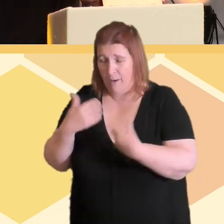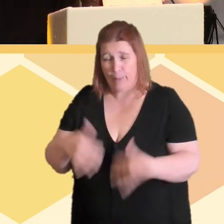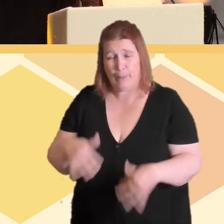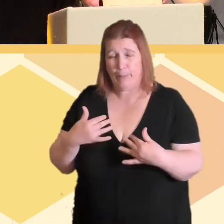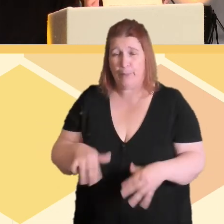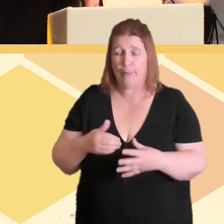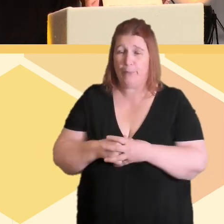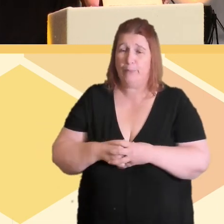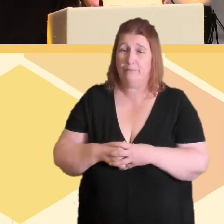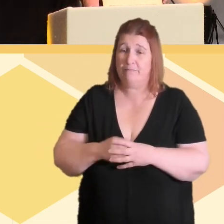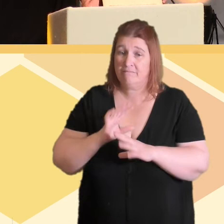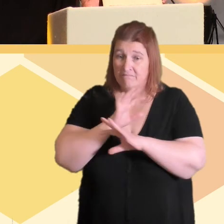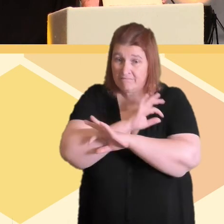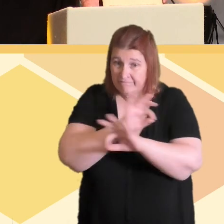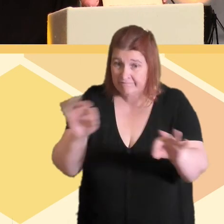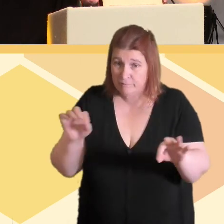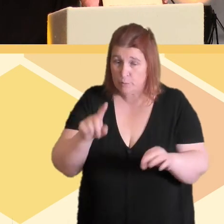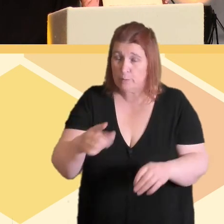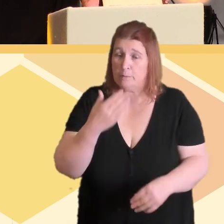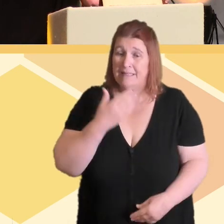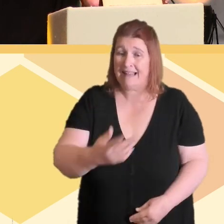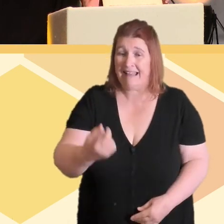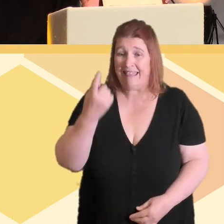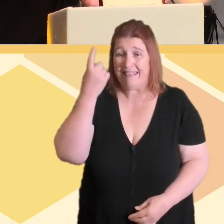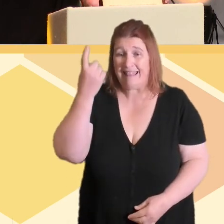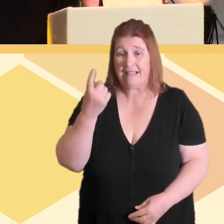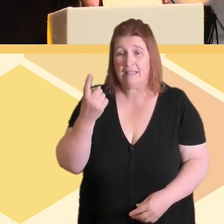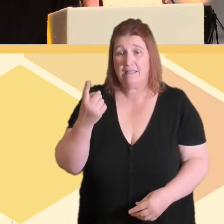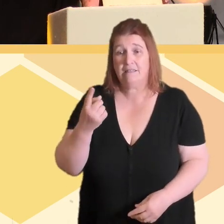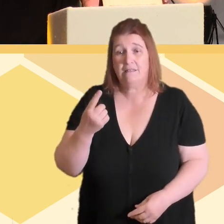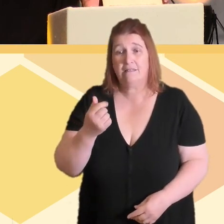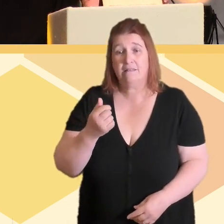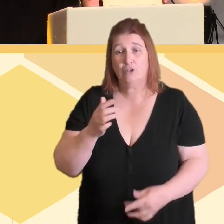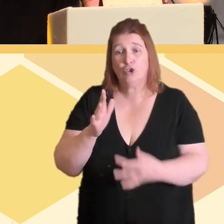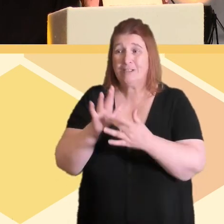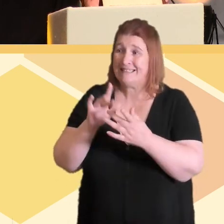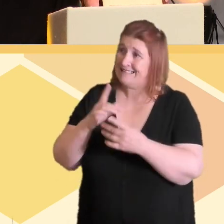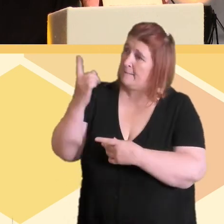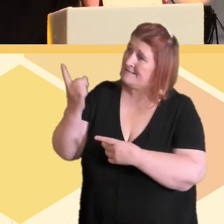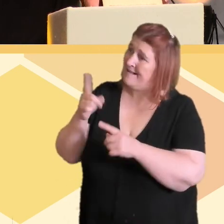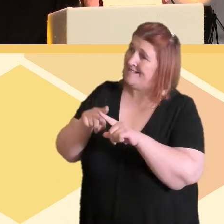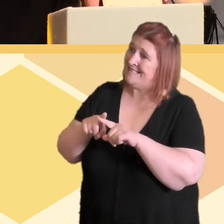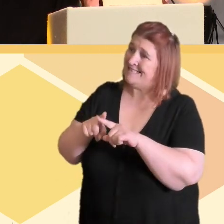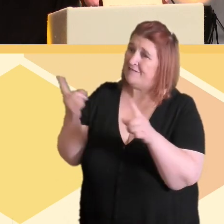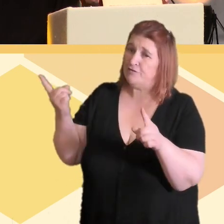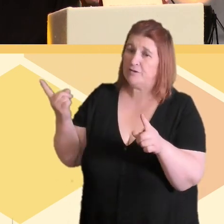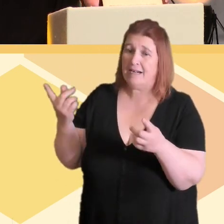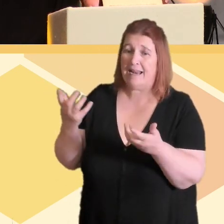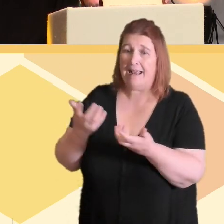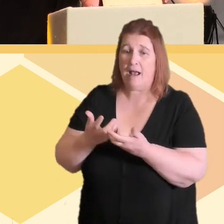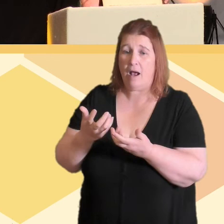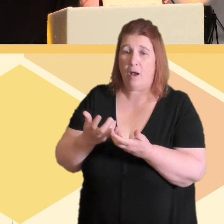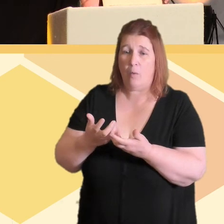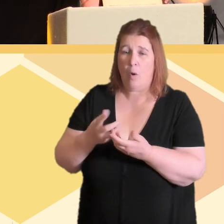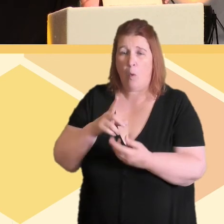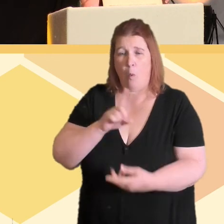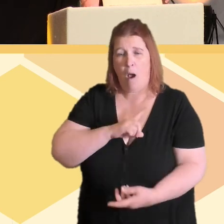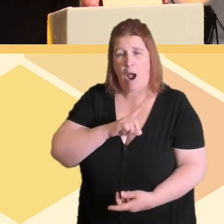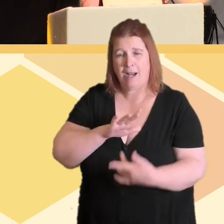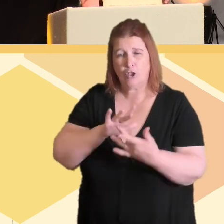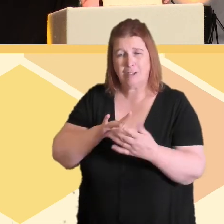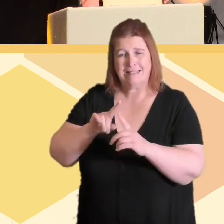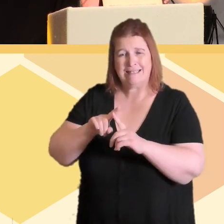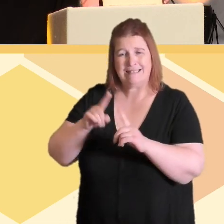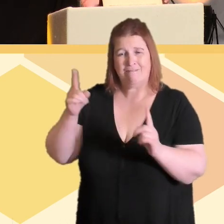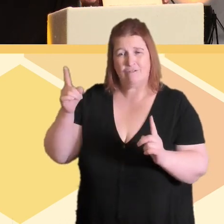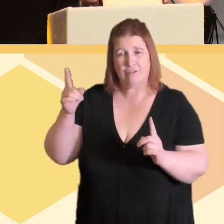Finally, can I invite you to reflect on what was different about Jesus and ask yourself why?